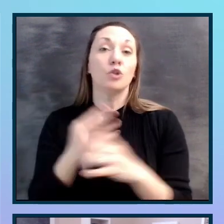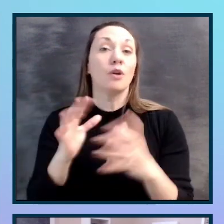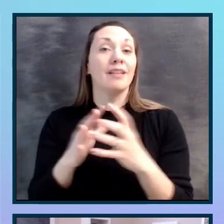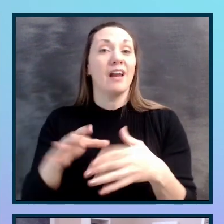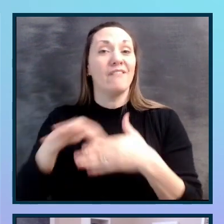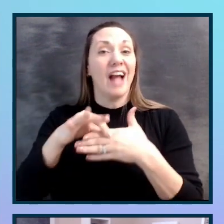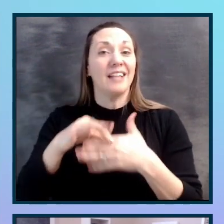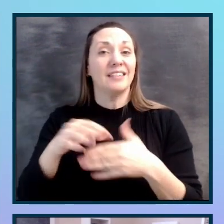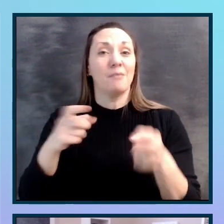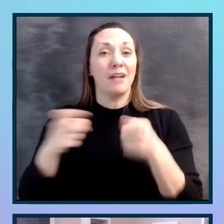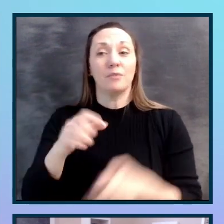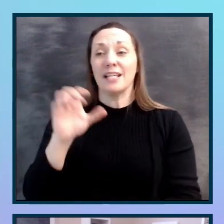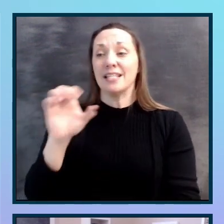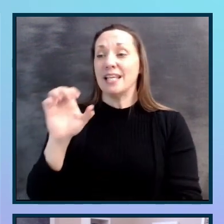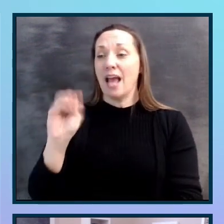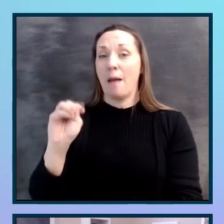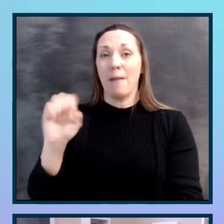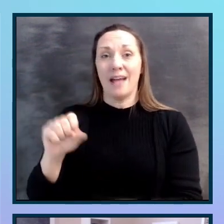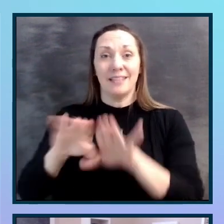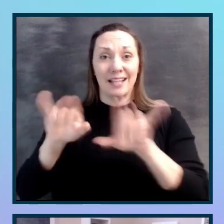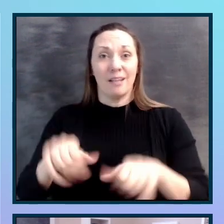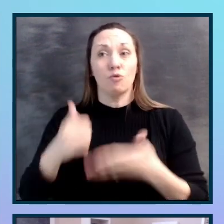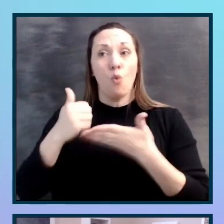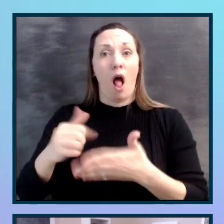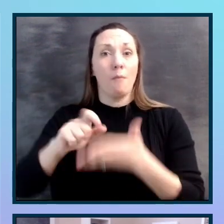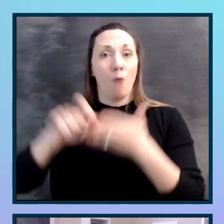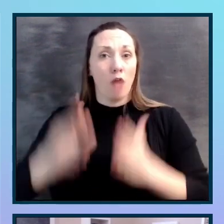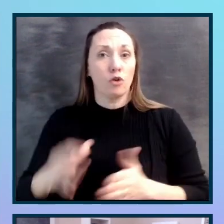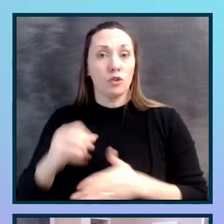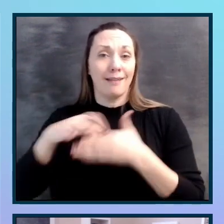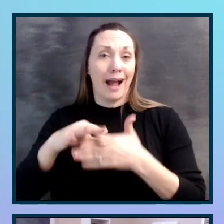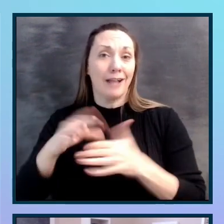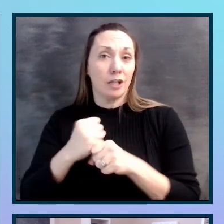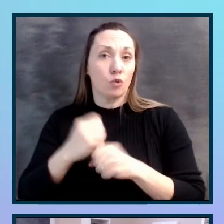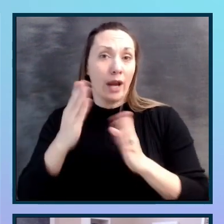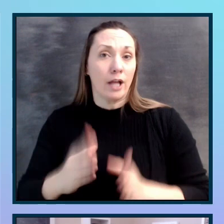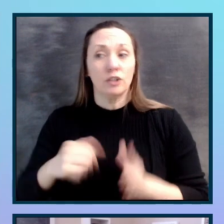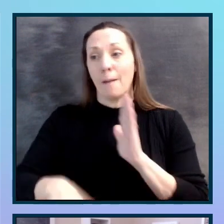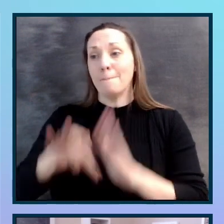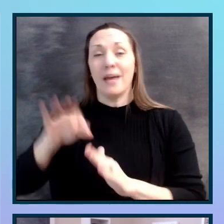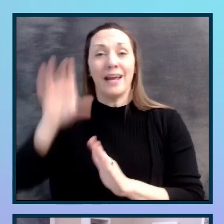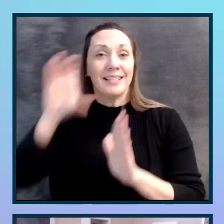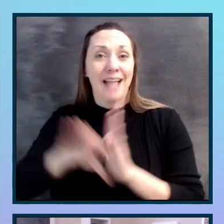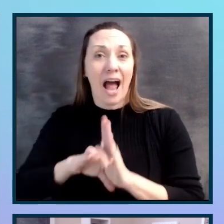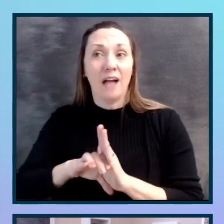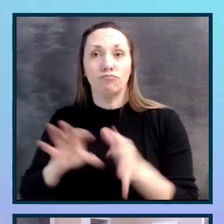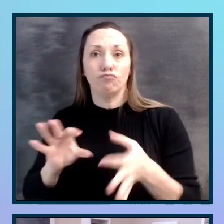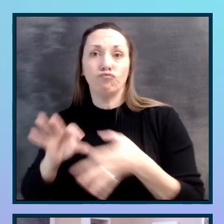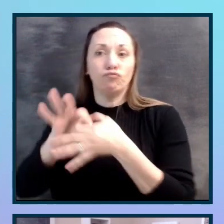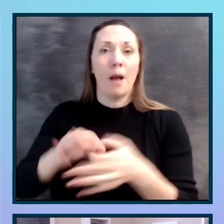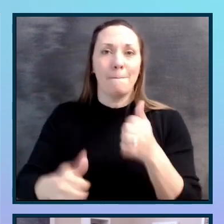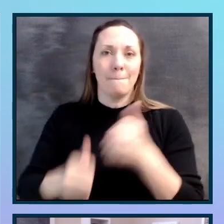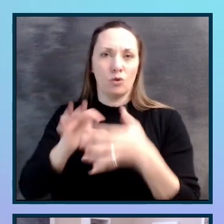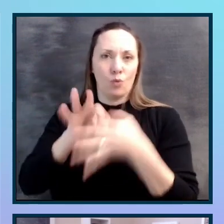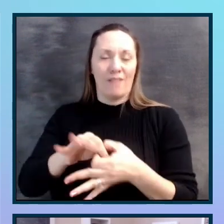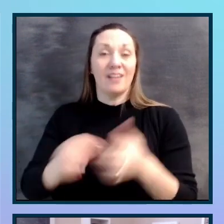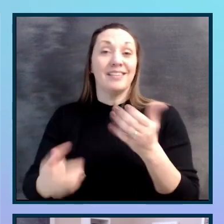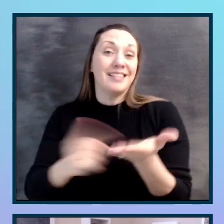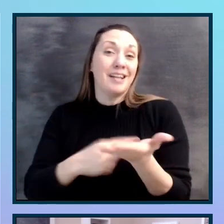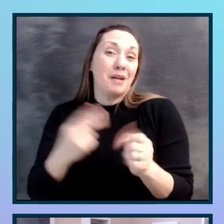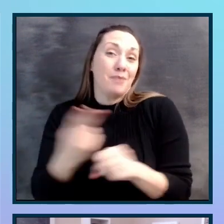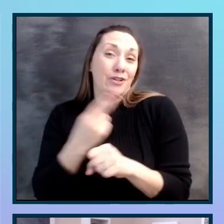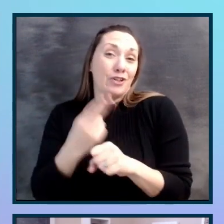management, CMS systems, in order to help authors and content creators pick stock photos that are most relevant to them. Sometimes it's even being used